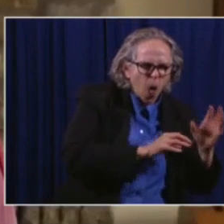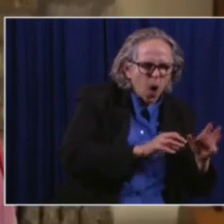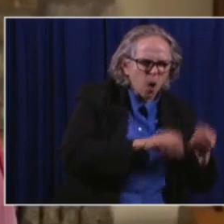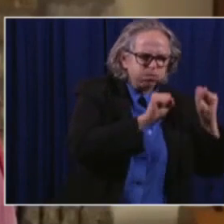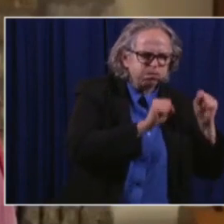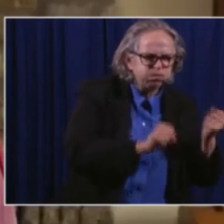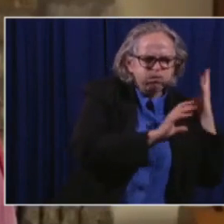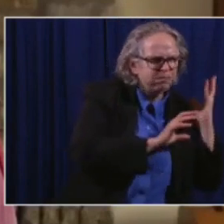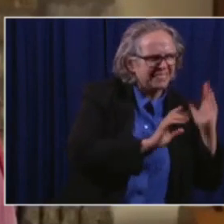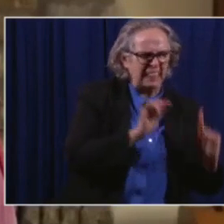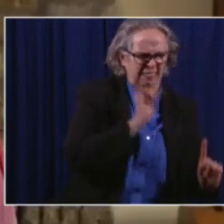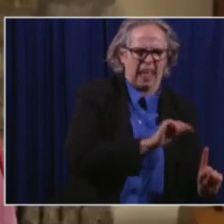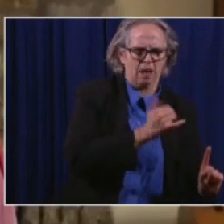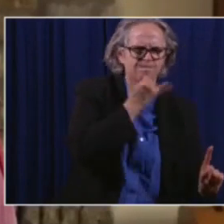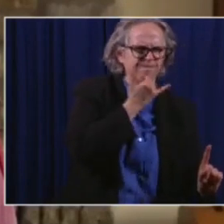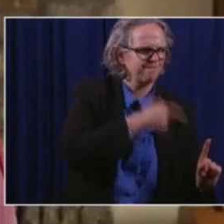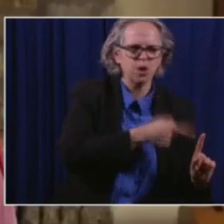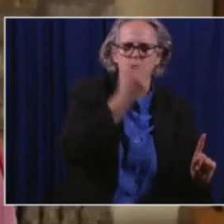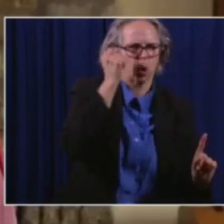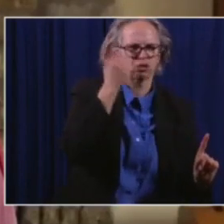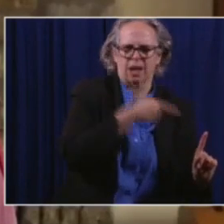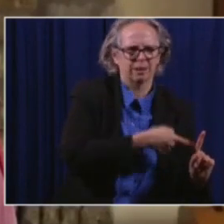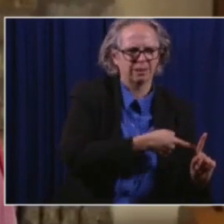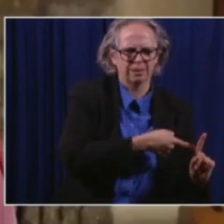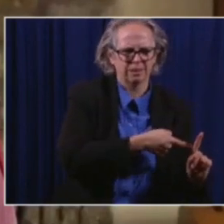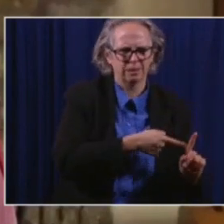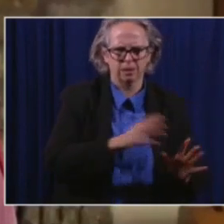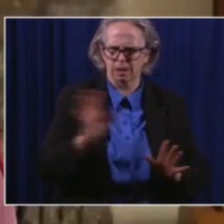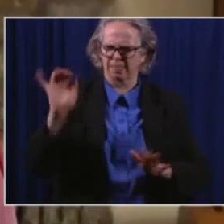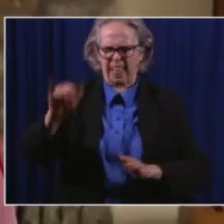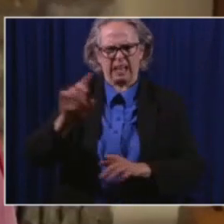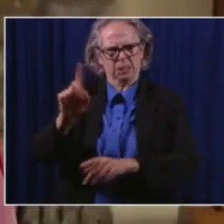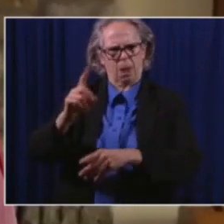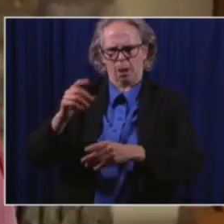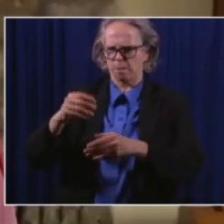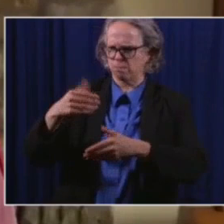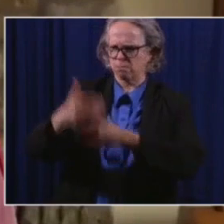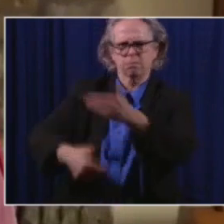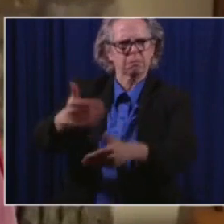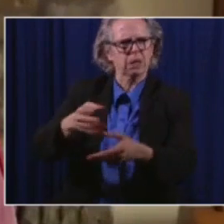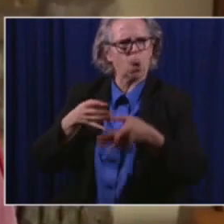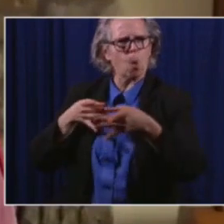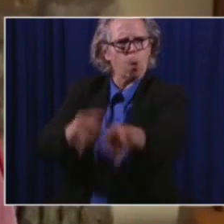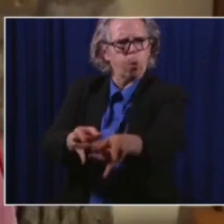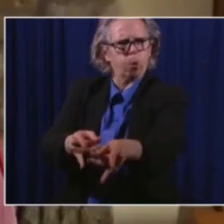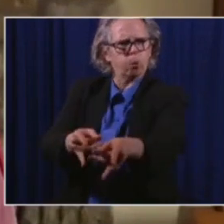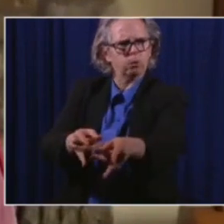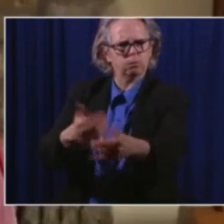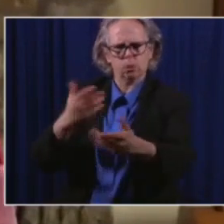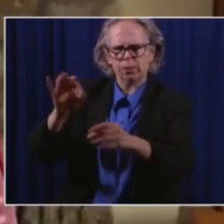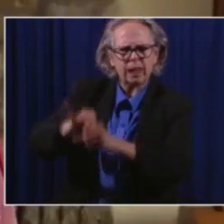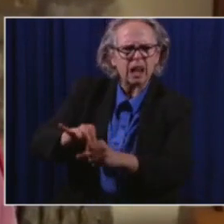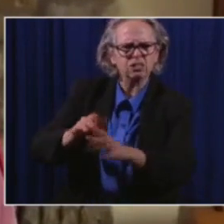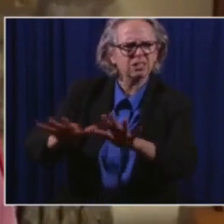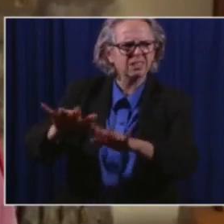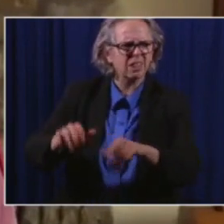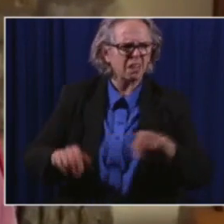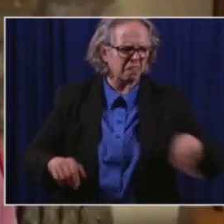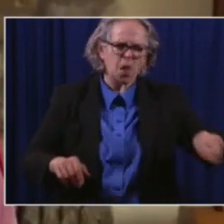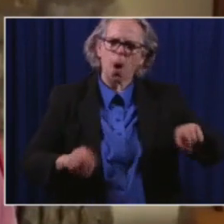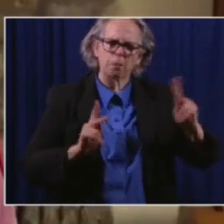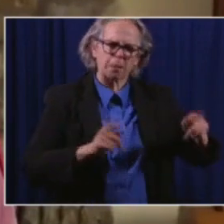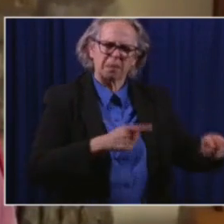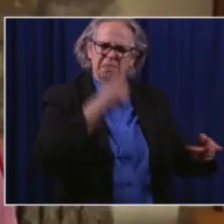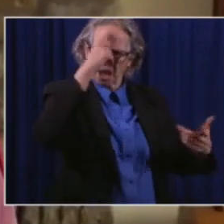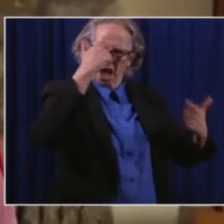work things out in this country, and the idea that some people think that they're can override what everybody